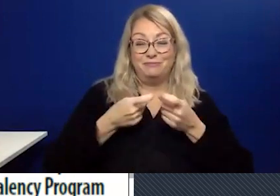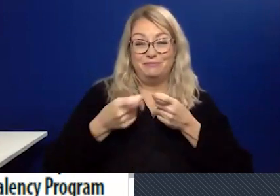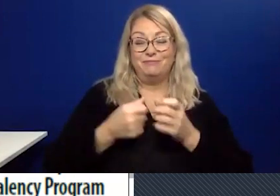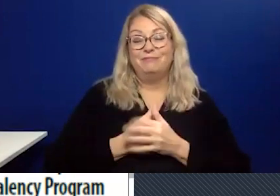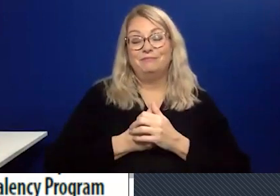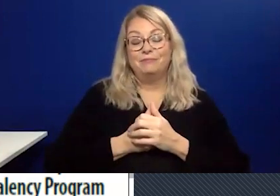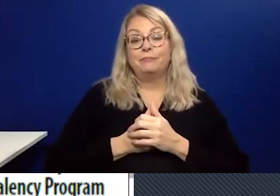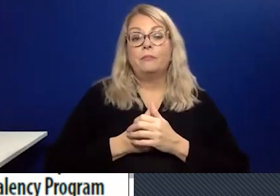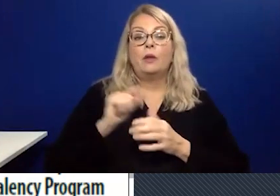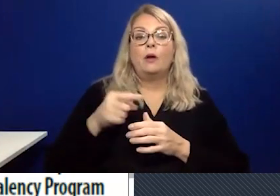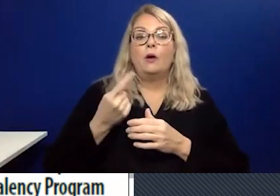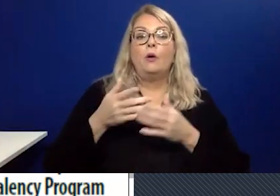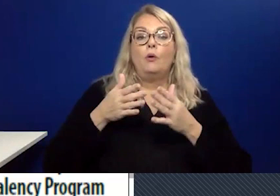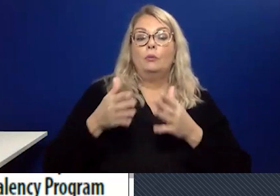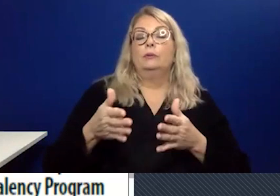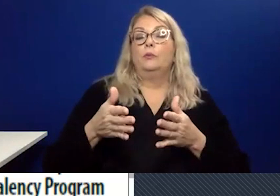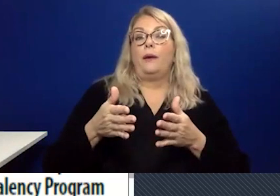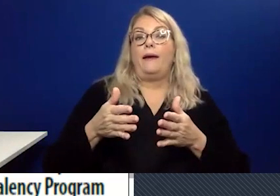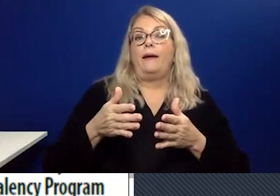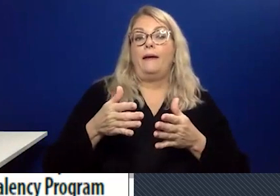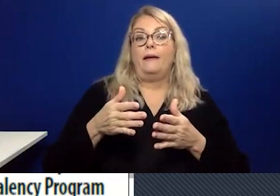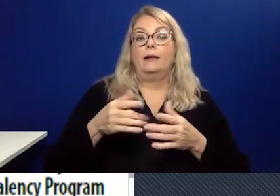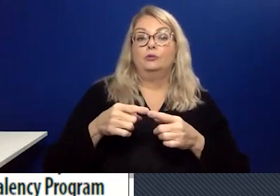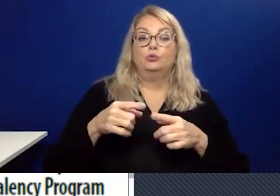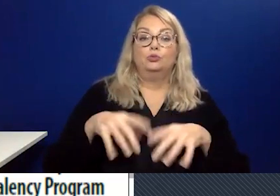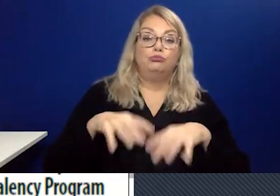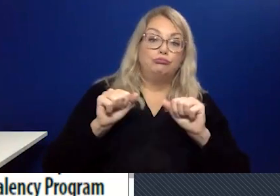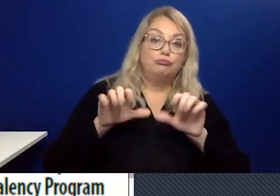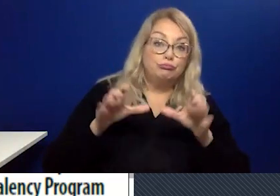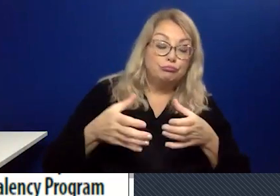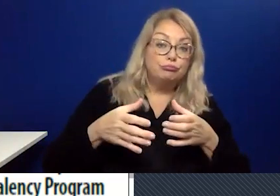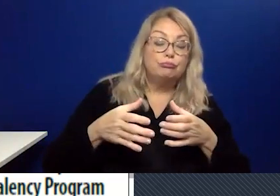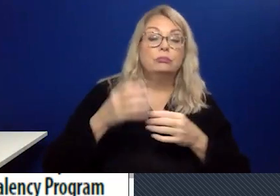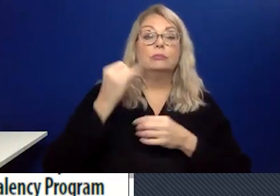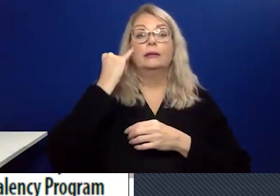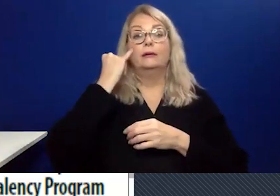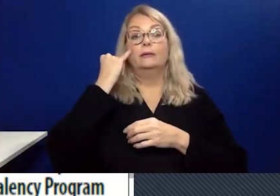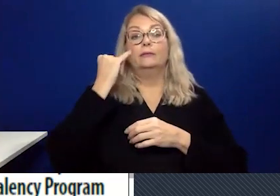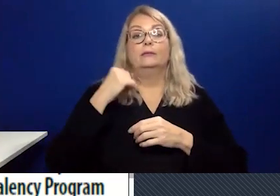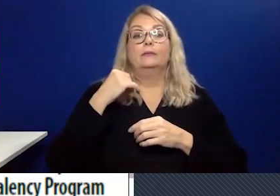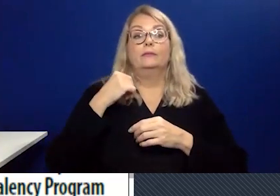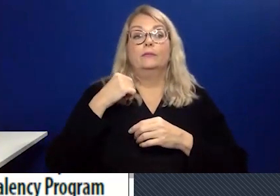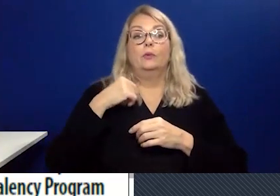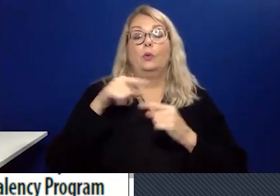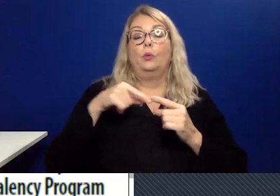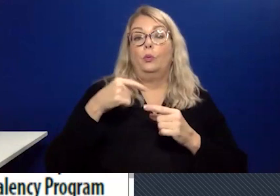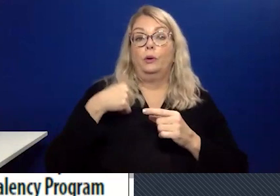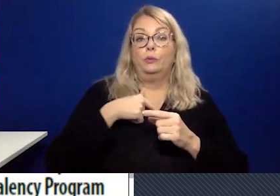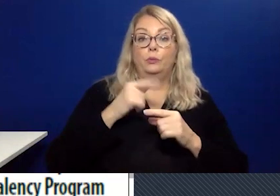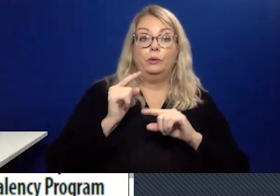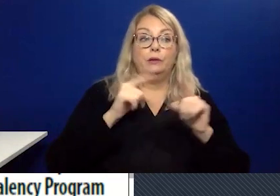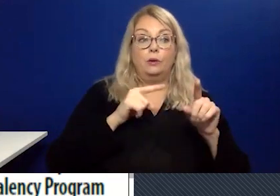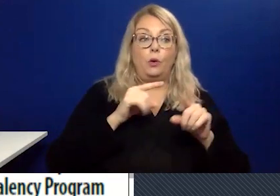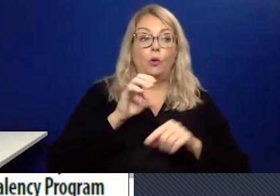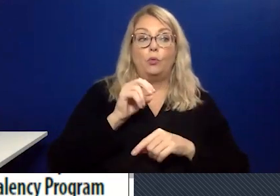The only way they can go through those courses is through, if they're like, when we do our outreach, we're at the adult schools, we're at our